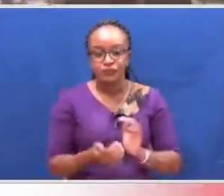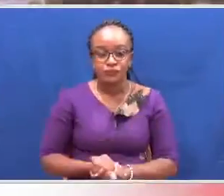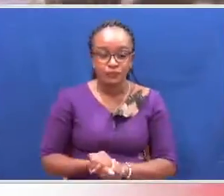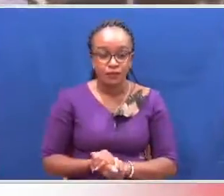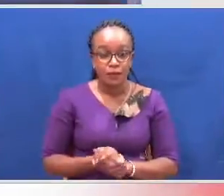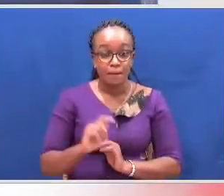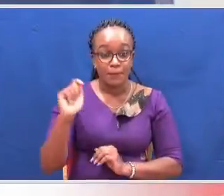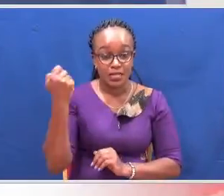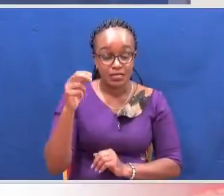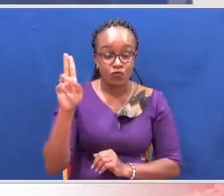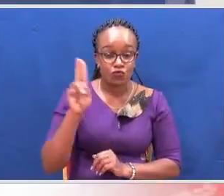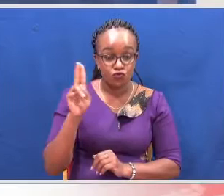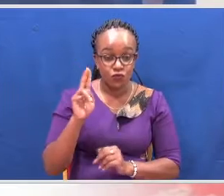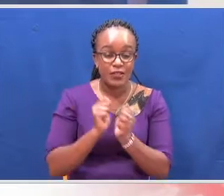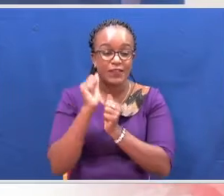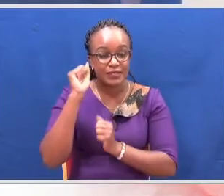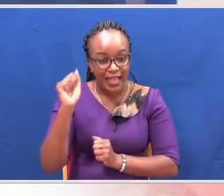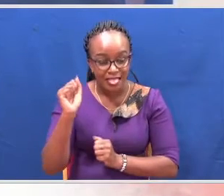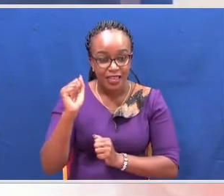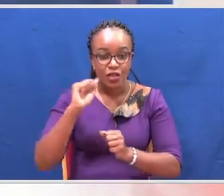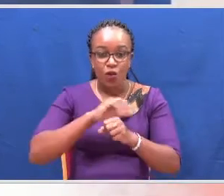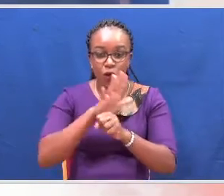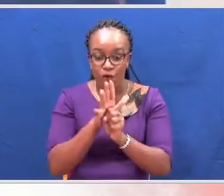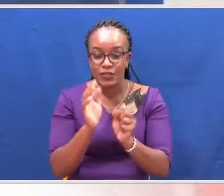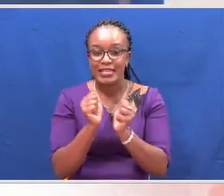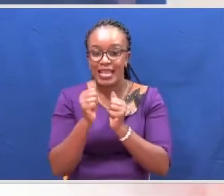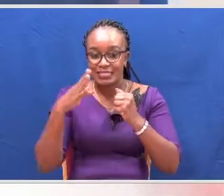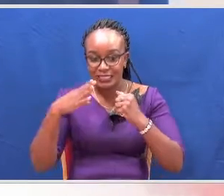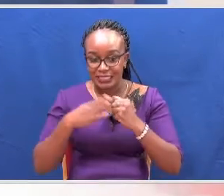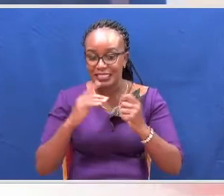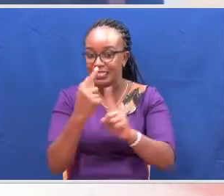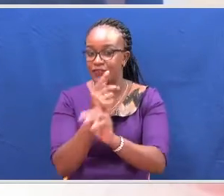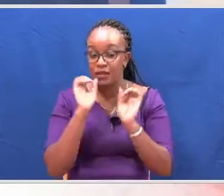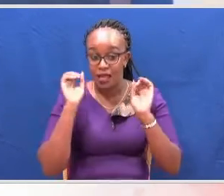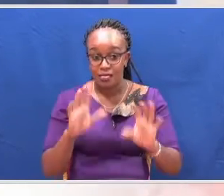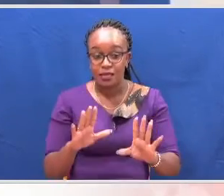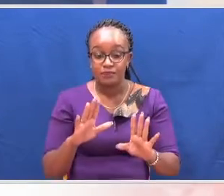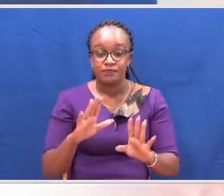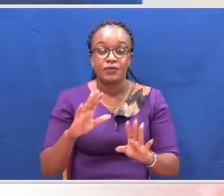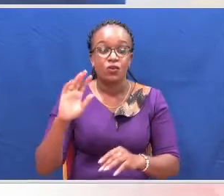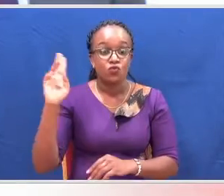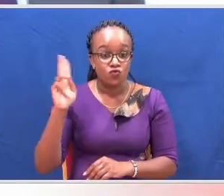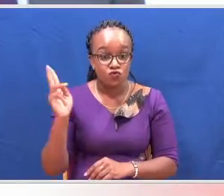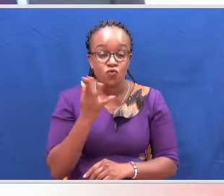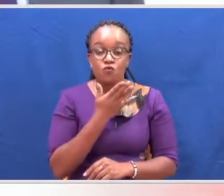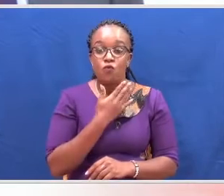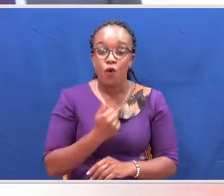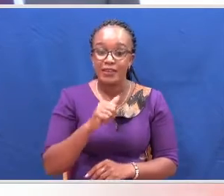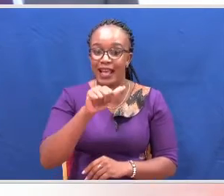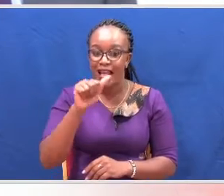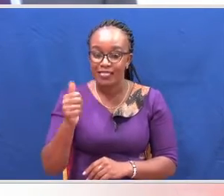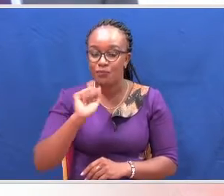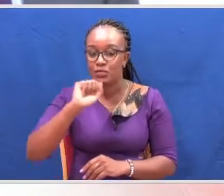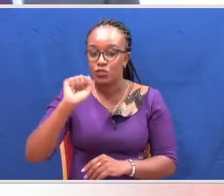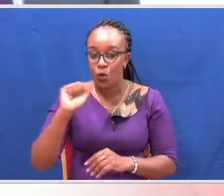President Kenyatta's 15th COVID-19 address was no different. Kenyatta once again prohibiting political rallies for another 30